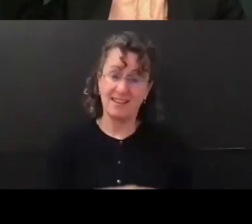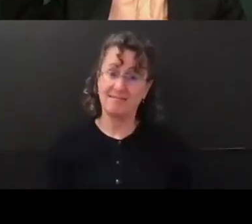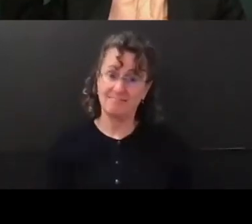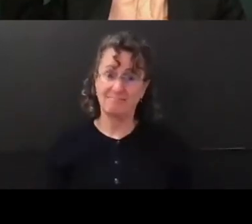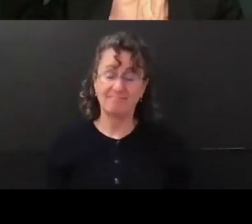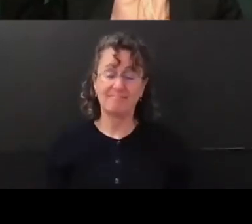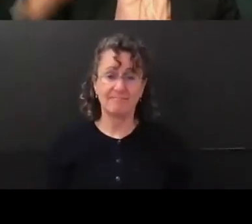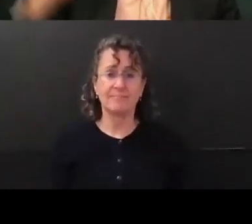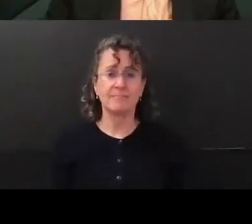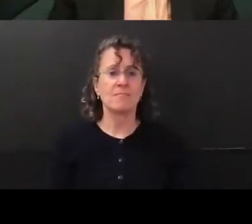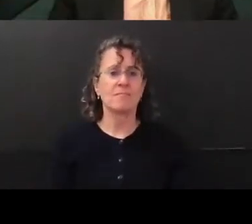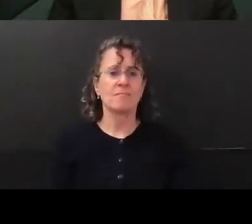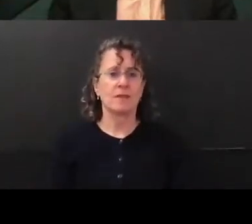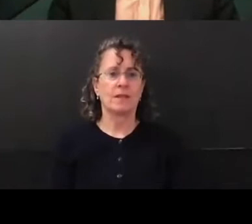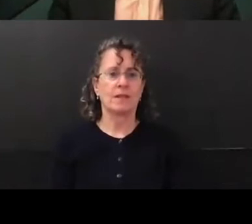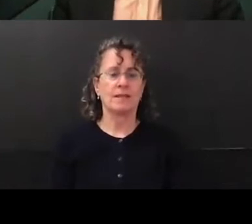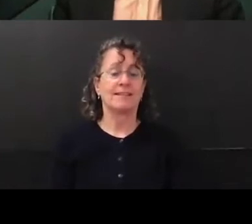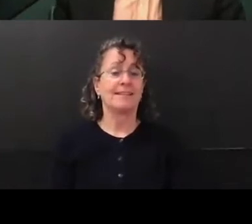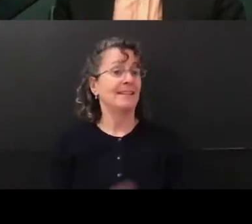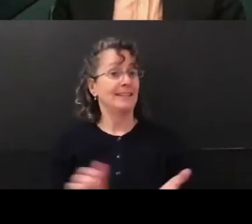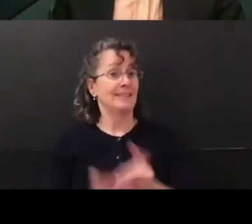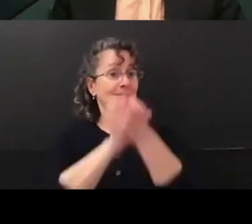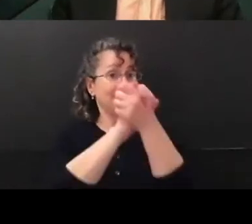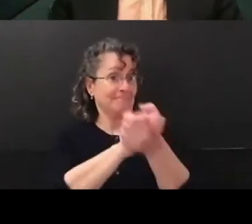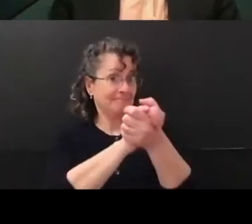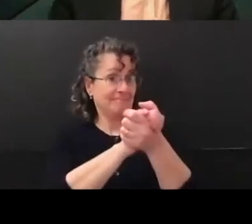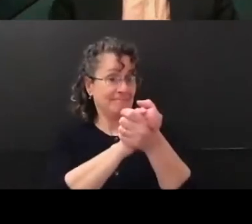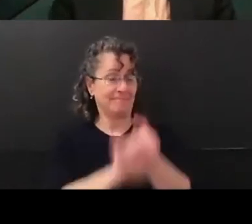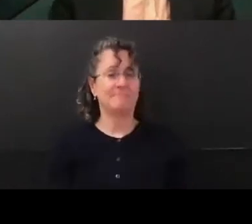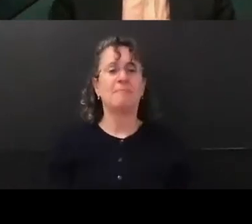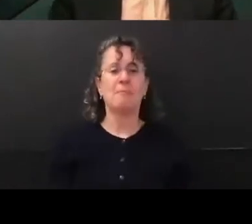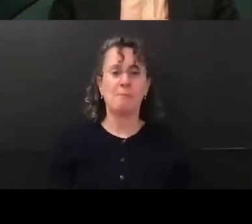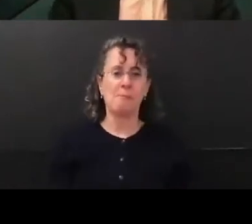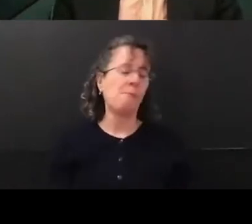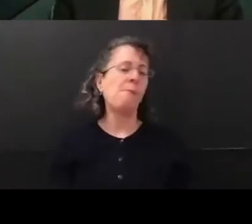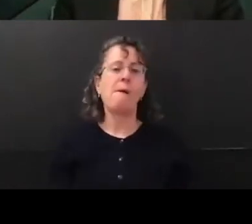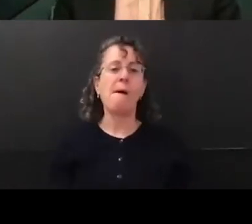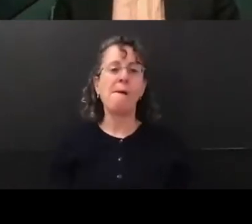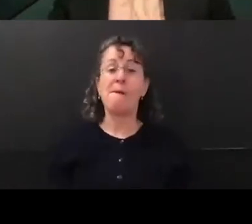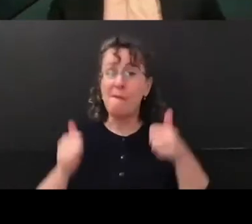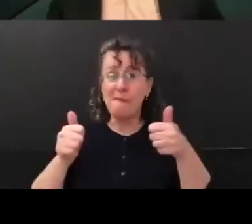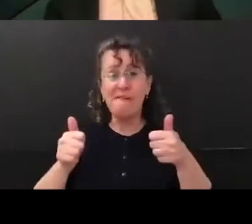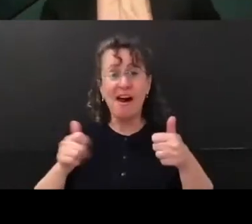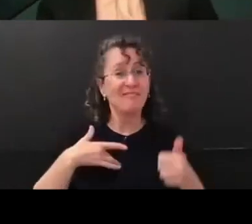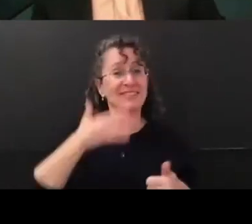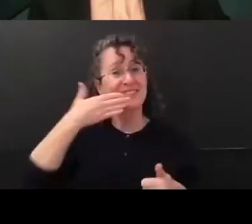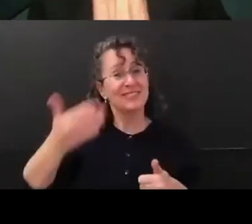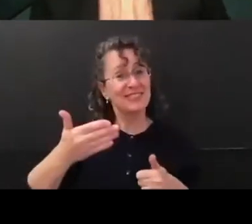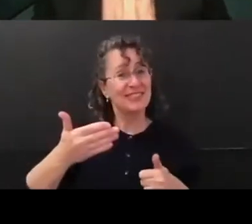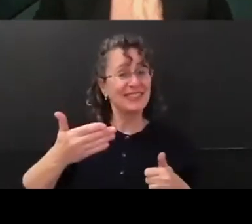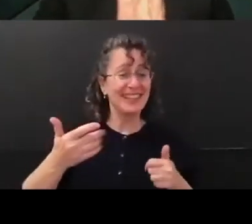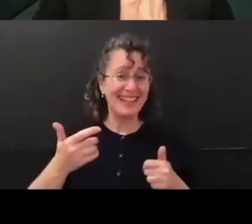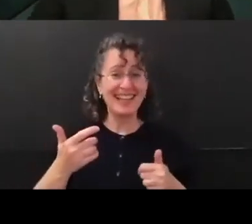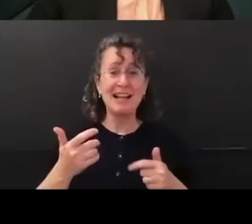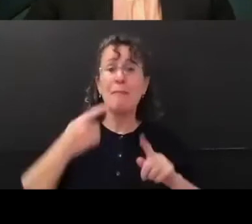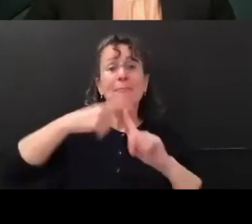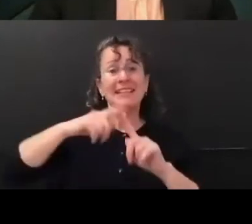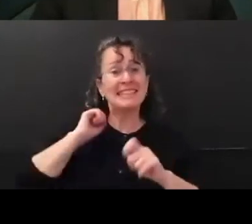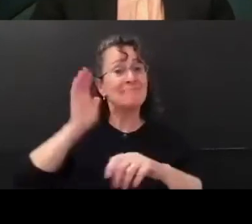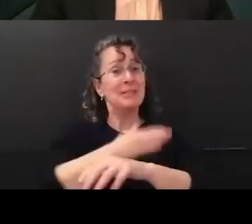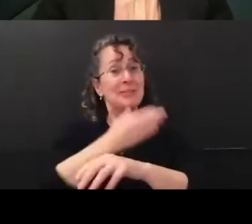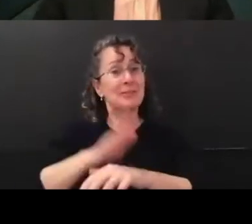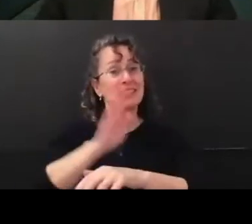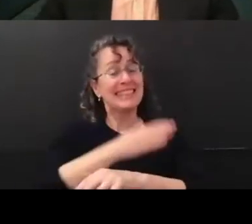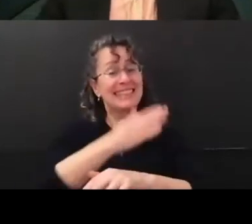of perjury. Congratulations. It was good, wasn't it? Little video for it as well. I'm